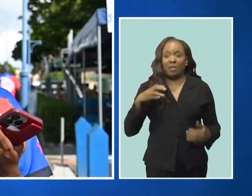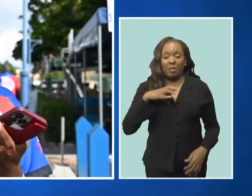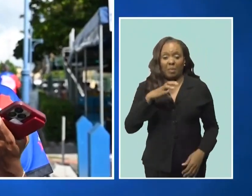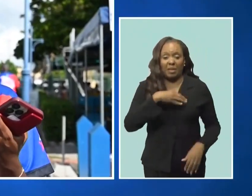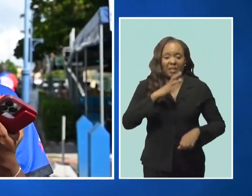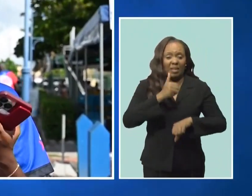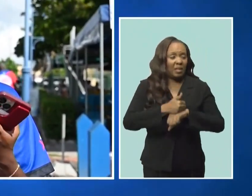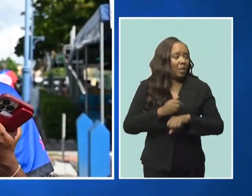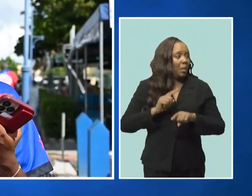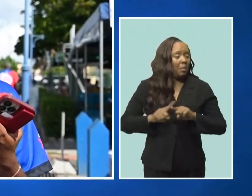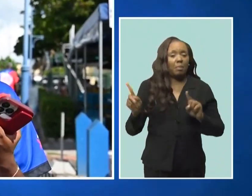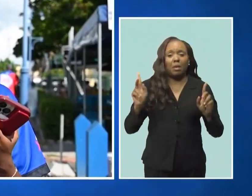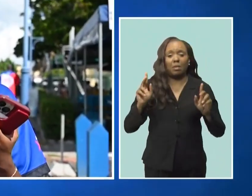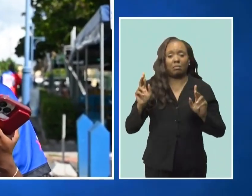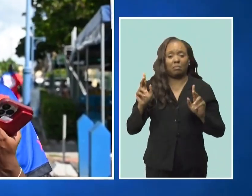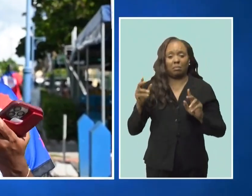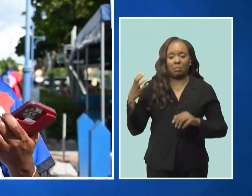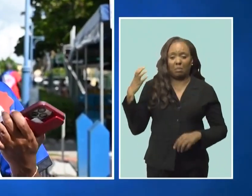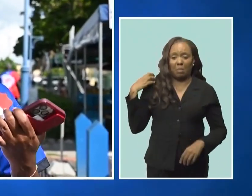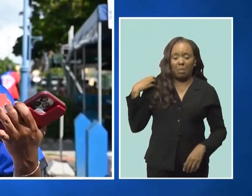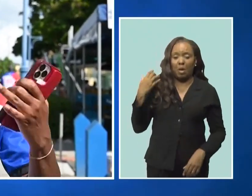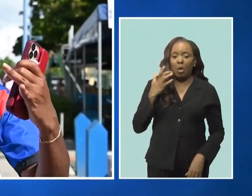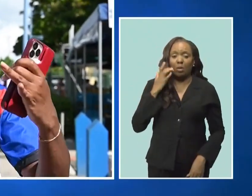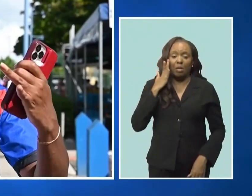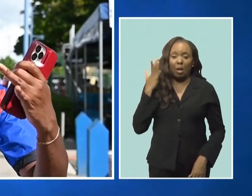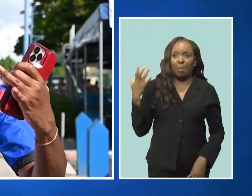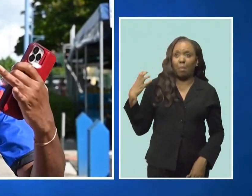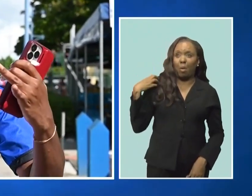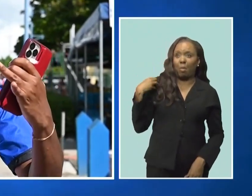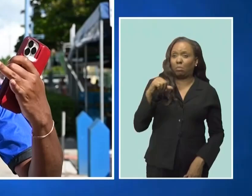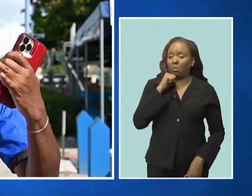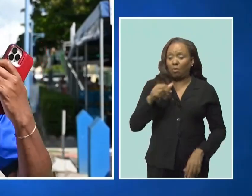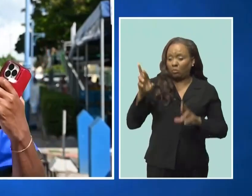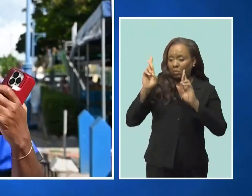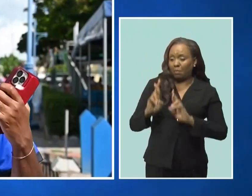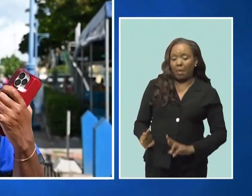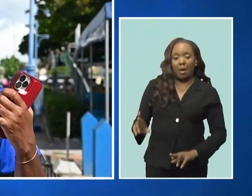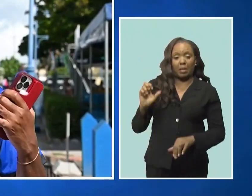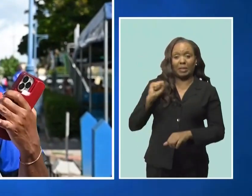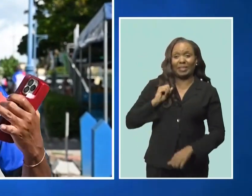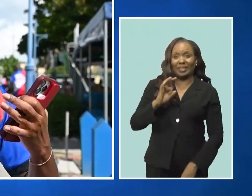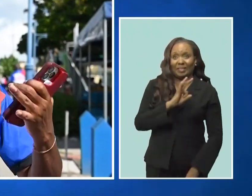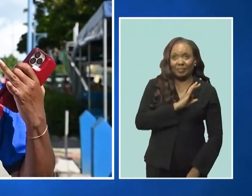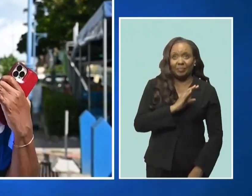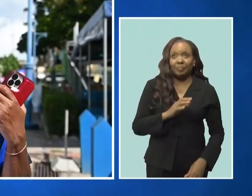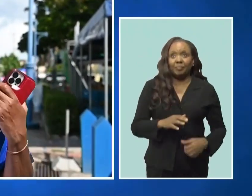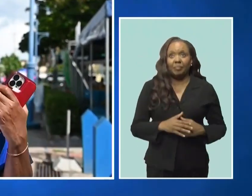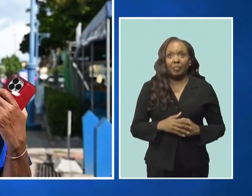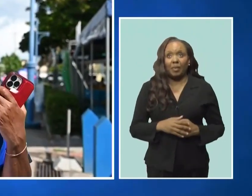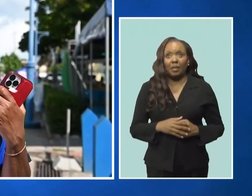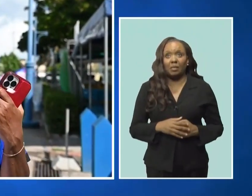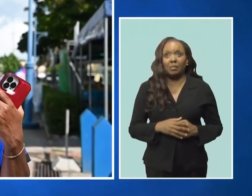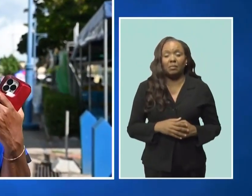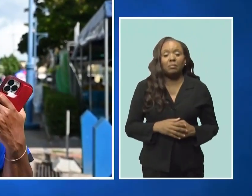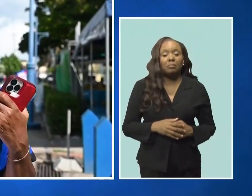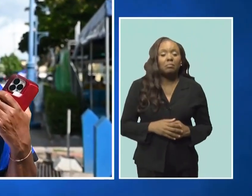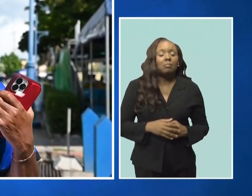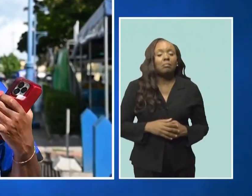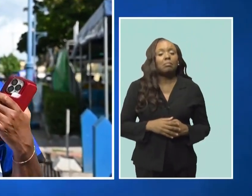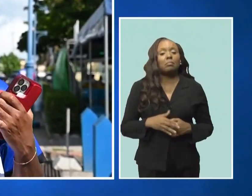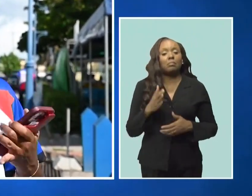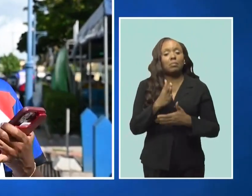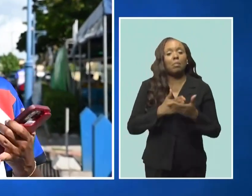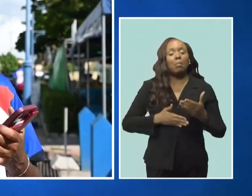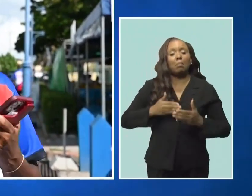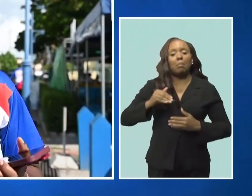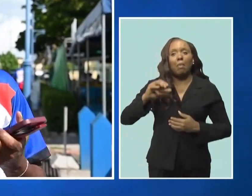respected. In some instances where the properties are supposed to be sending information to the union so